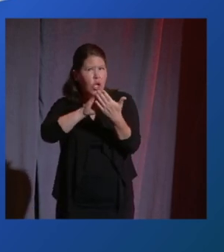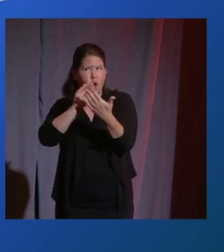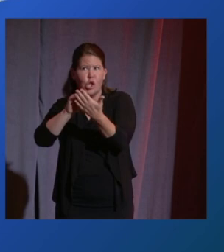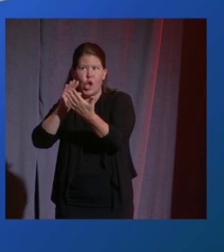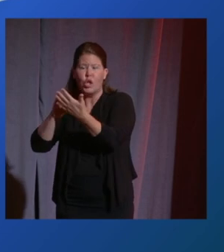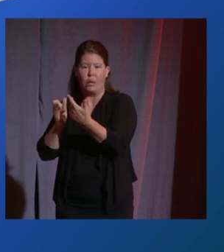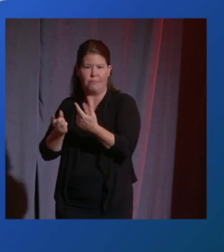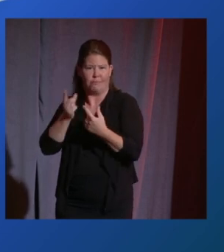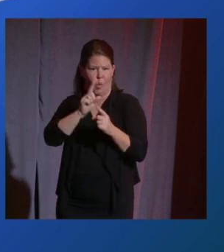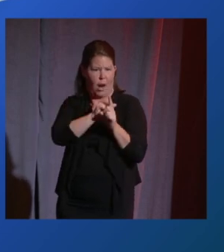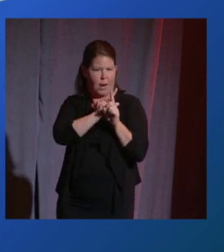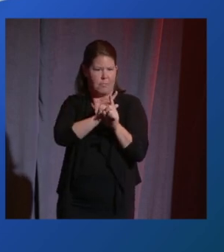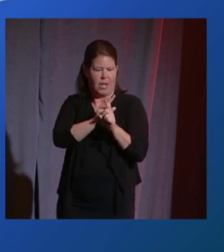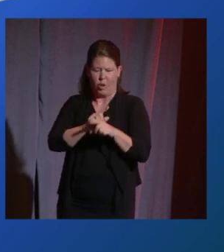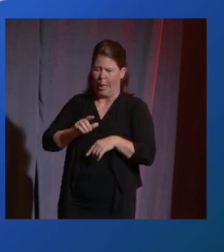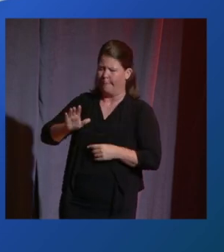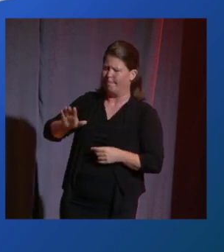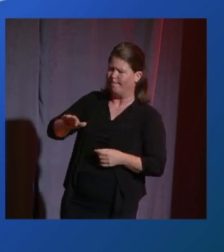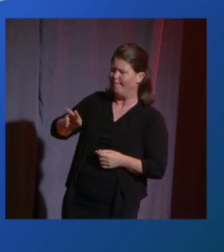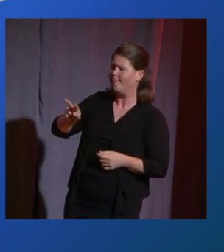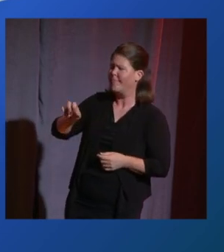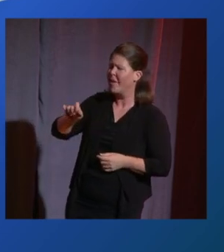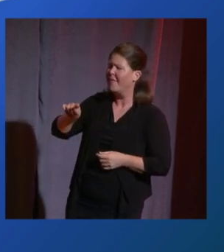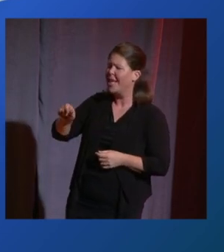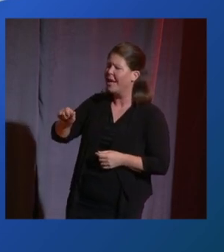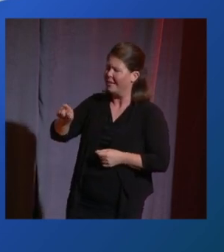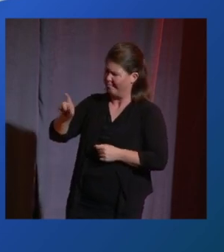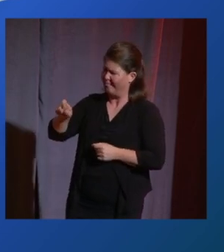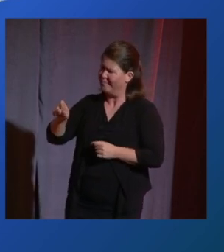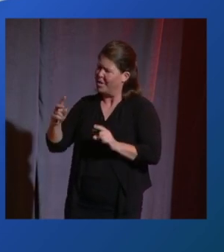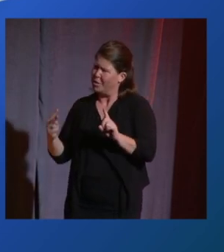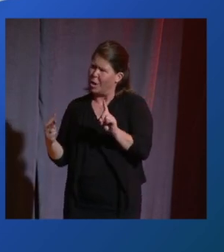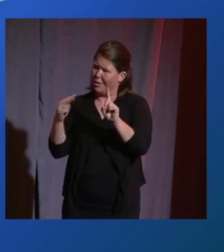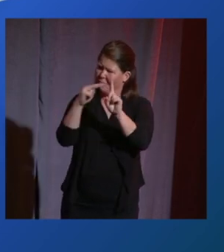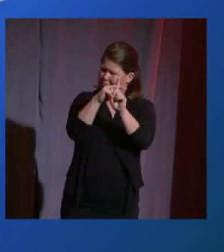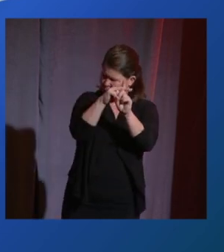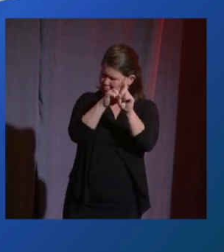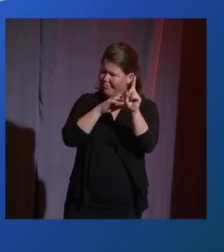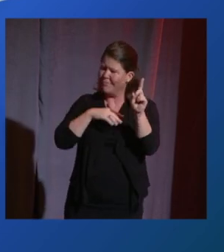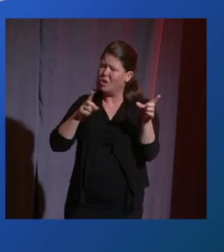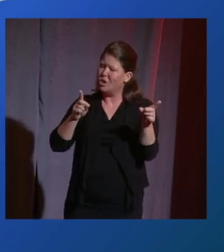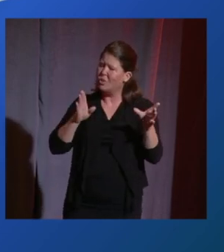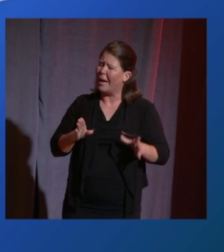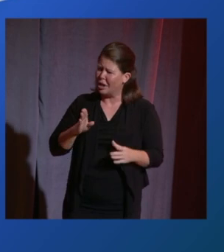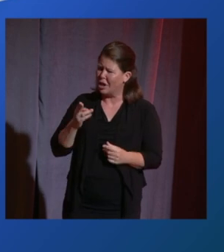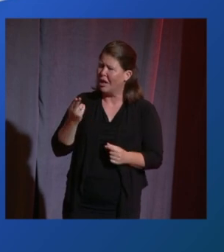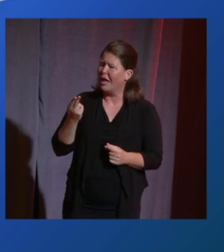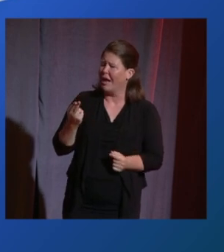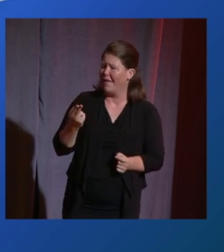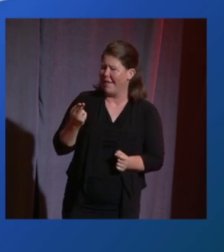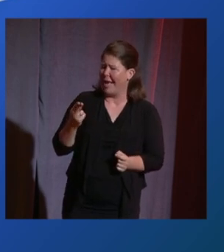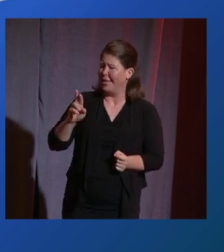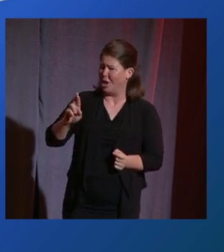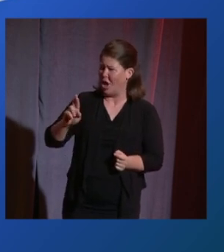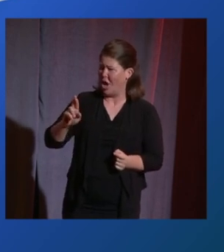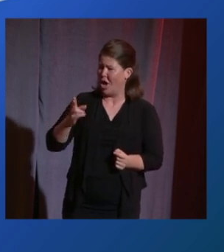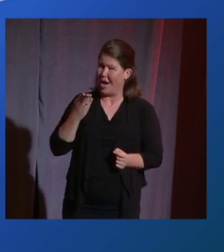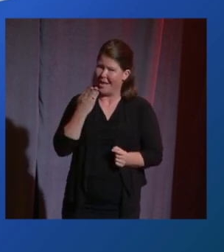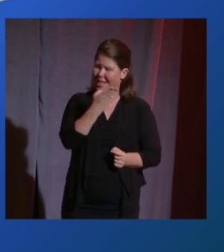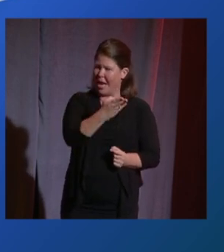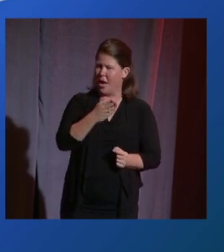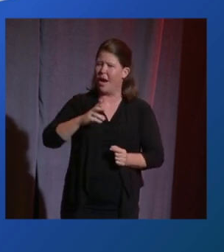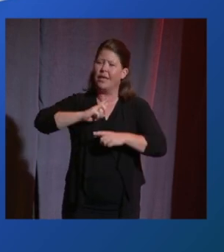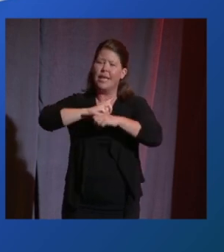fores recommended me to then the director of HR at the defense mapping agency which no longer